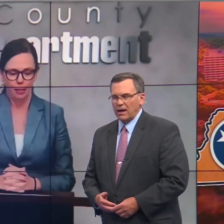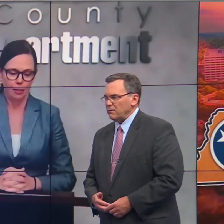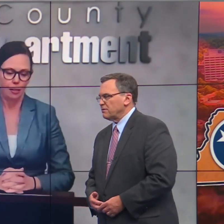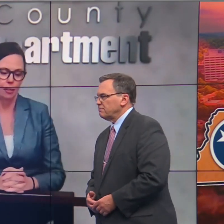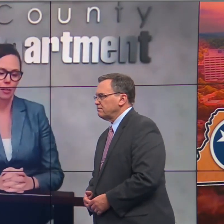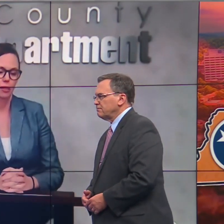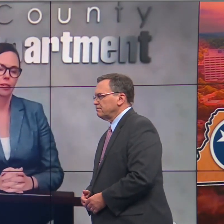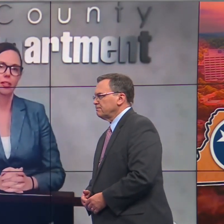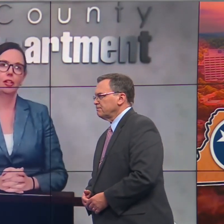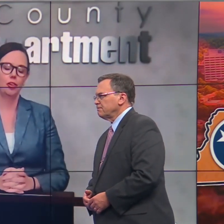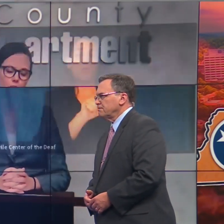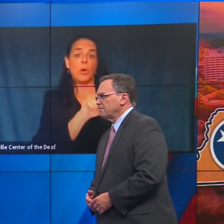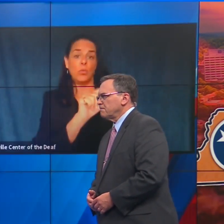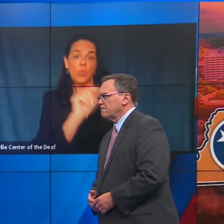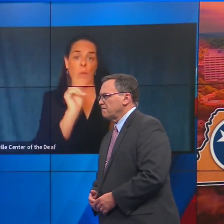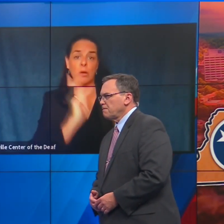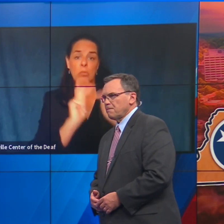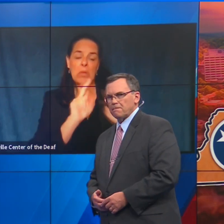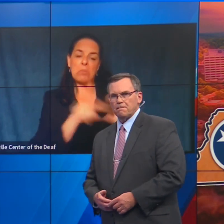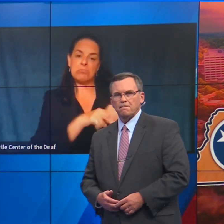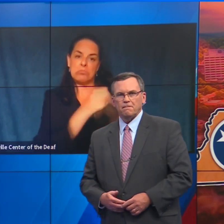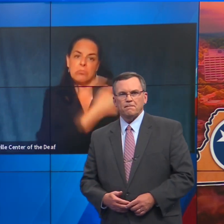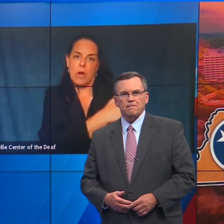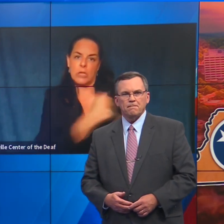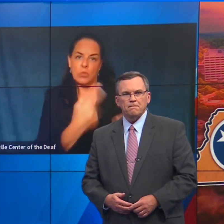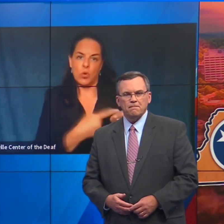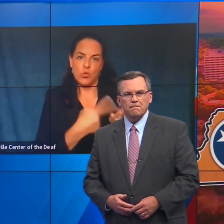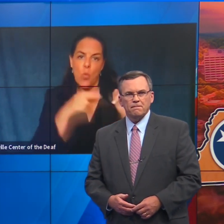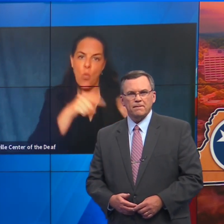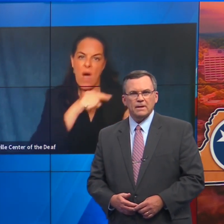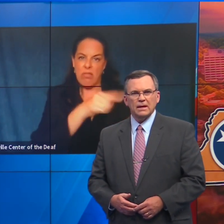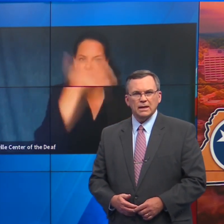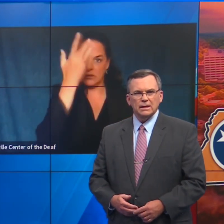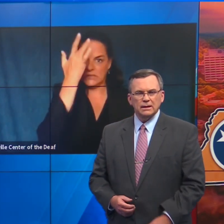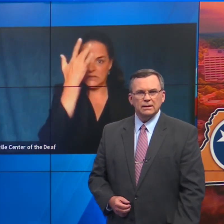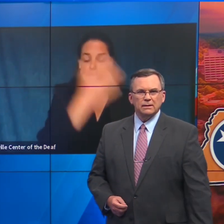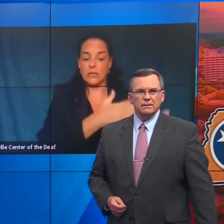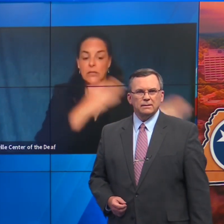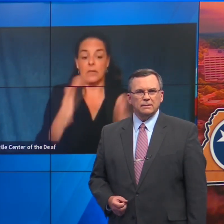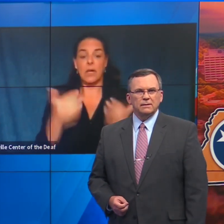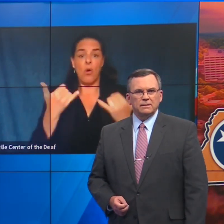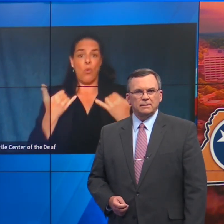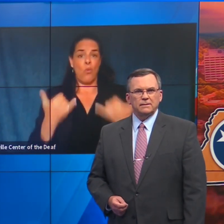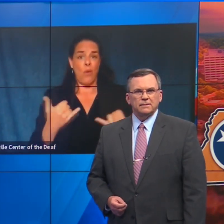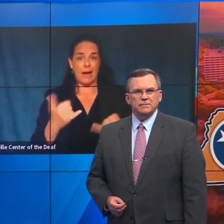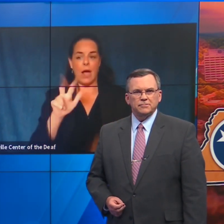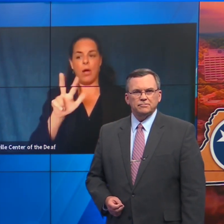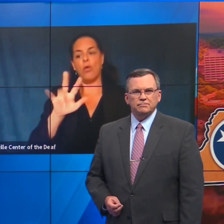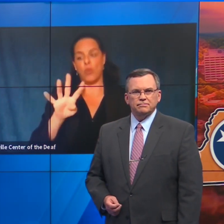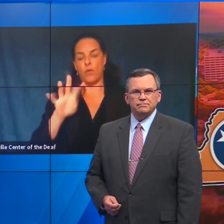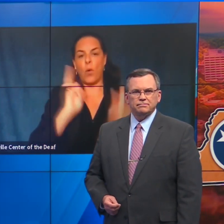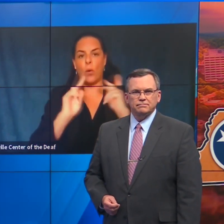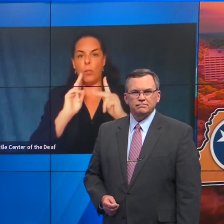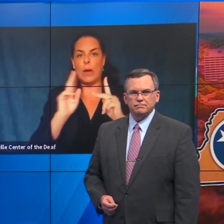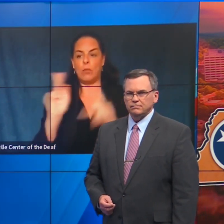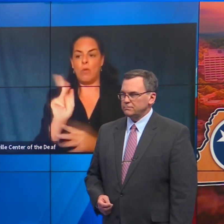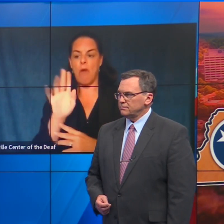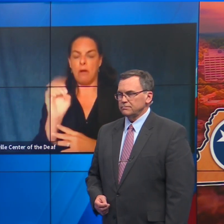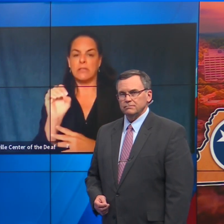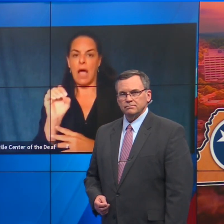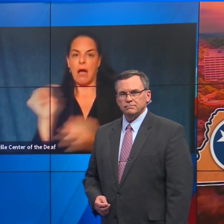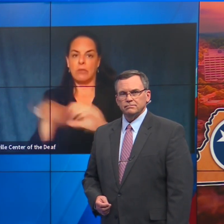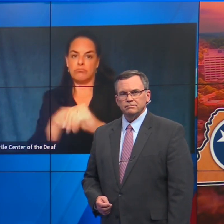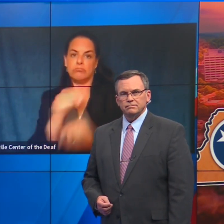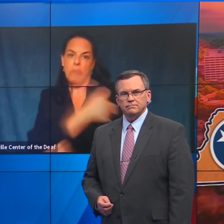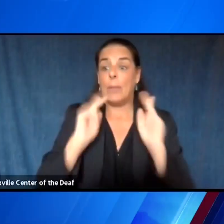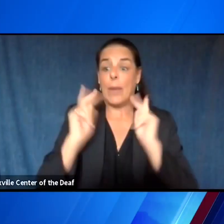the Board of Health? That is the question we wanted answered. What we heard from the health department, there are arguments here and around the country to back up such a